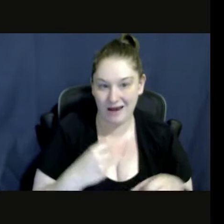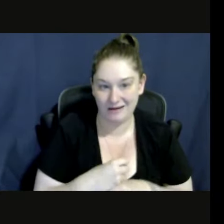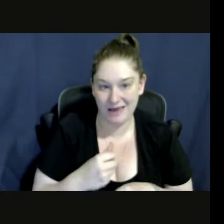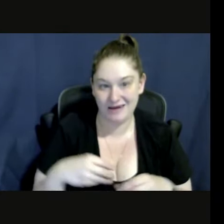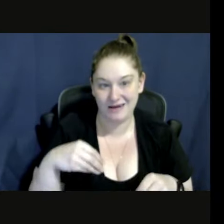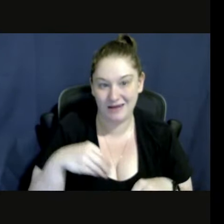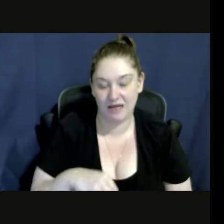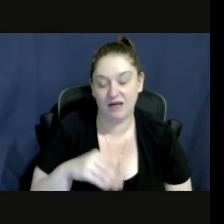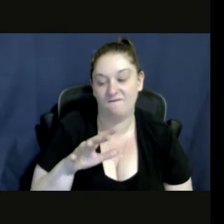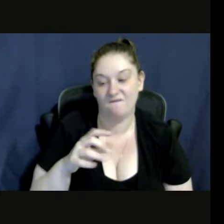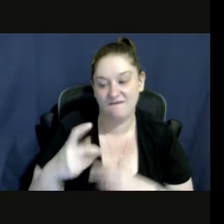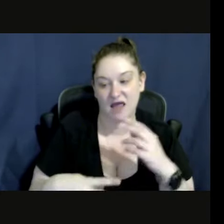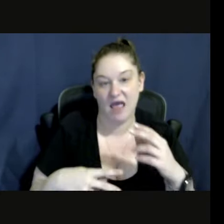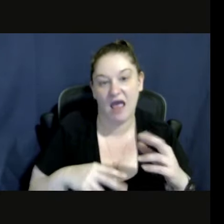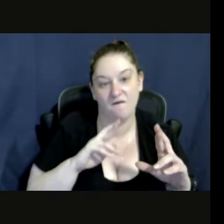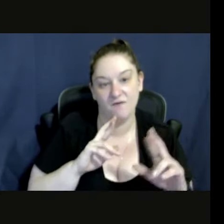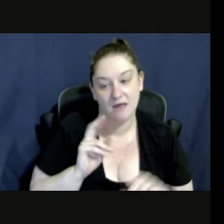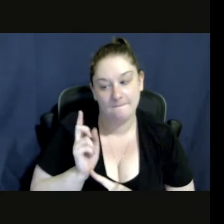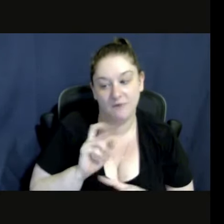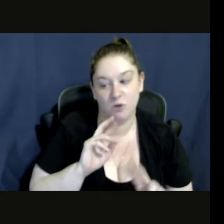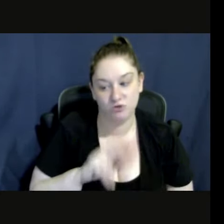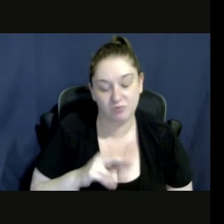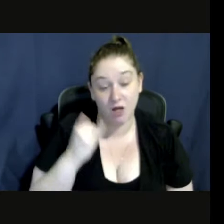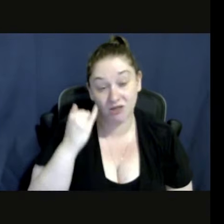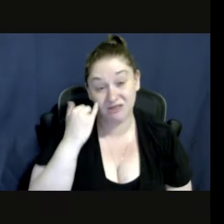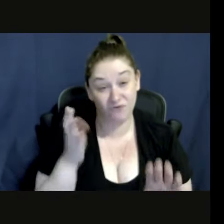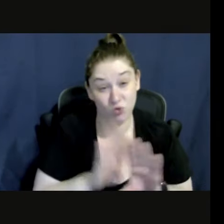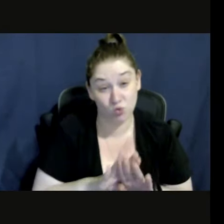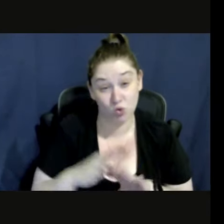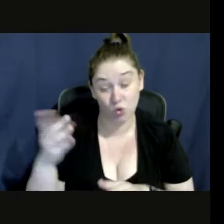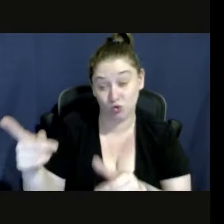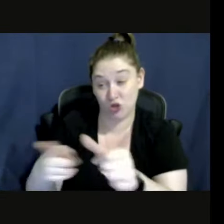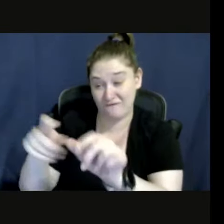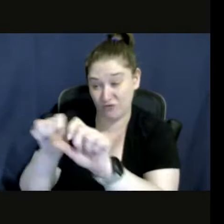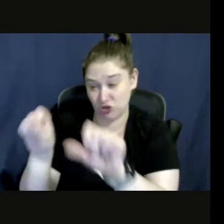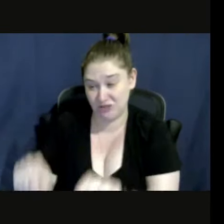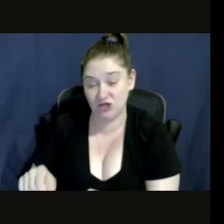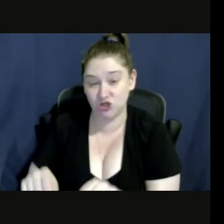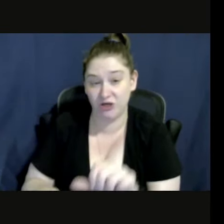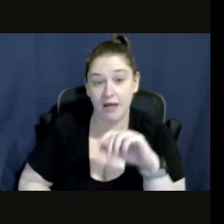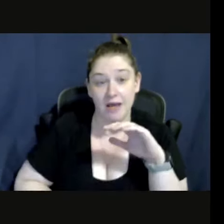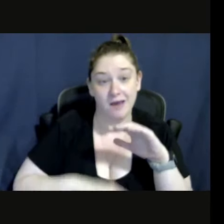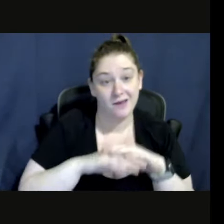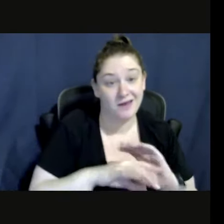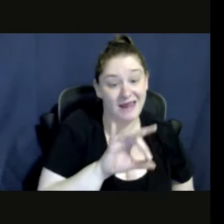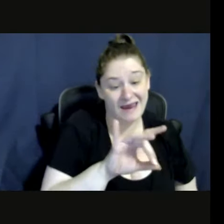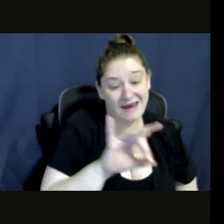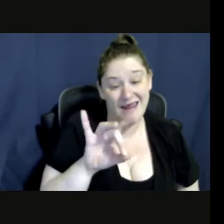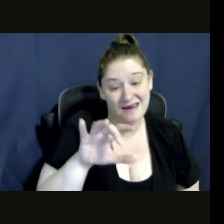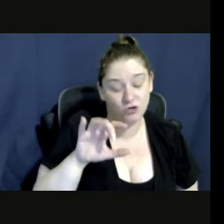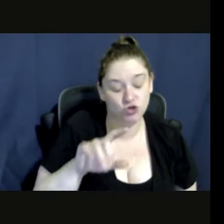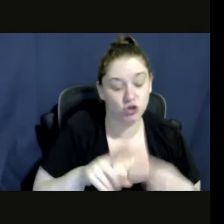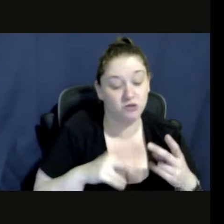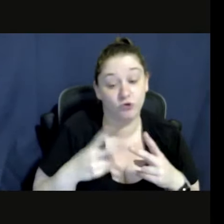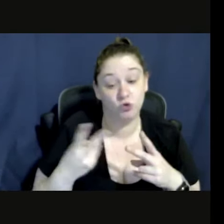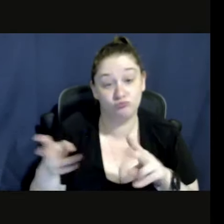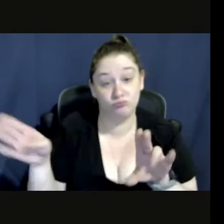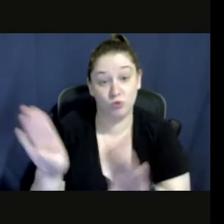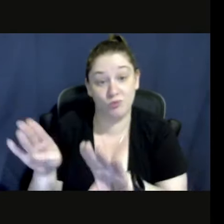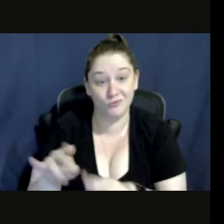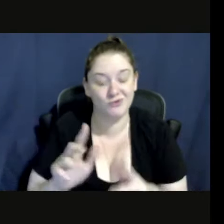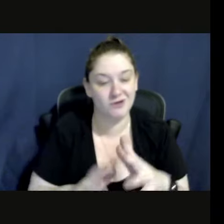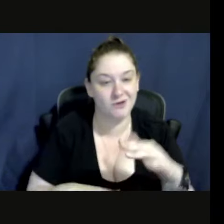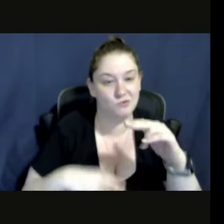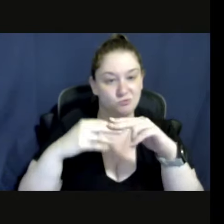response. When you close the first station, that jumps to 8,800 people. When you close the second station, it jumps to over 10,000